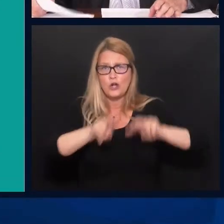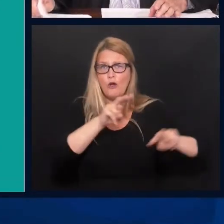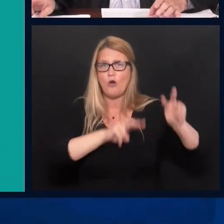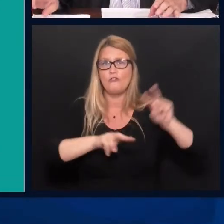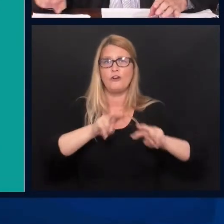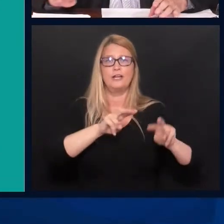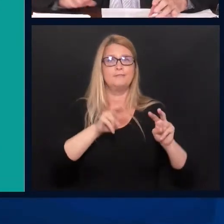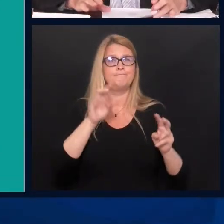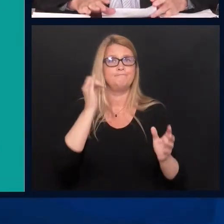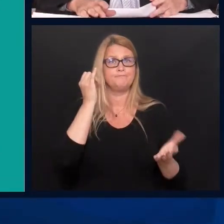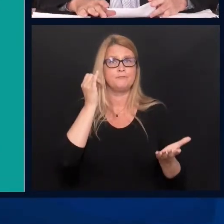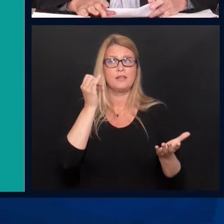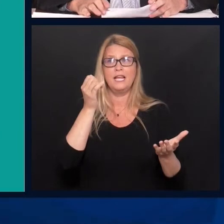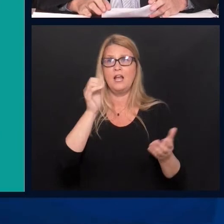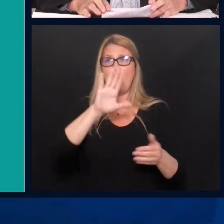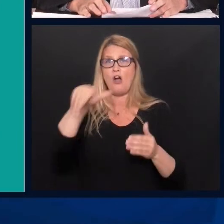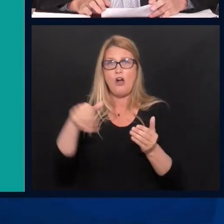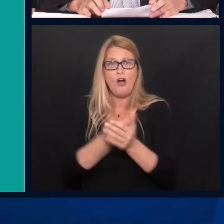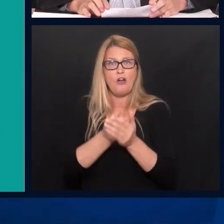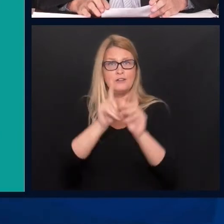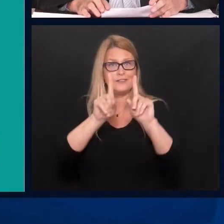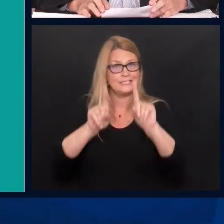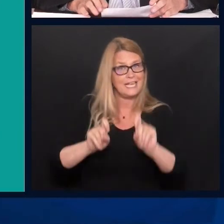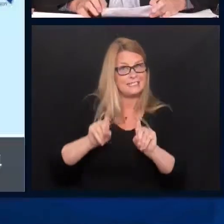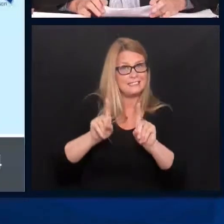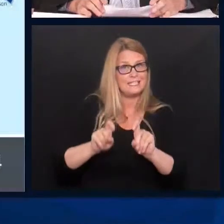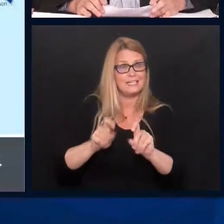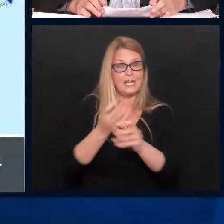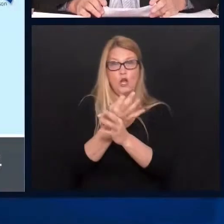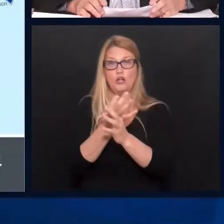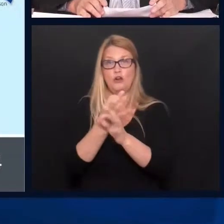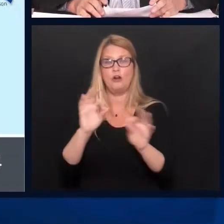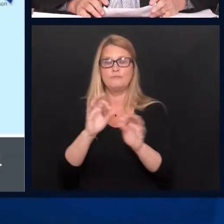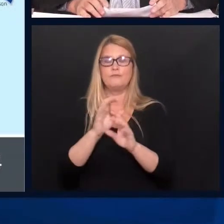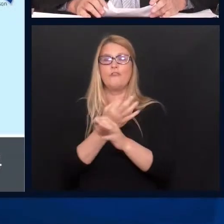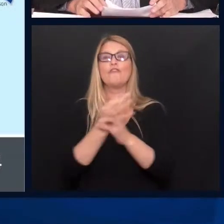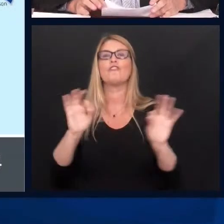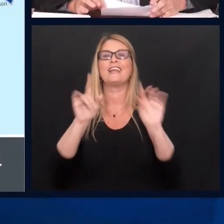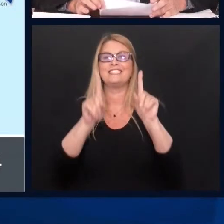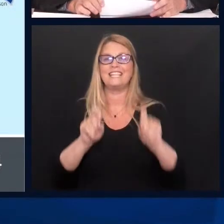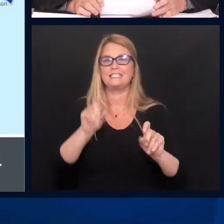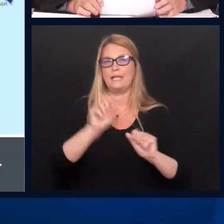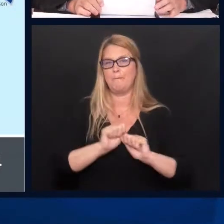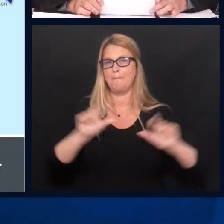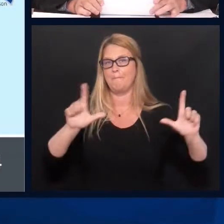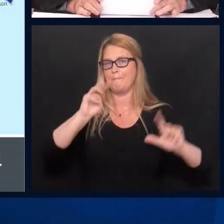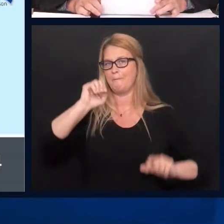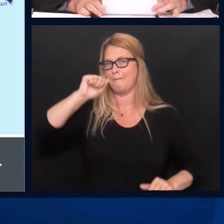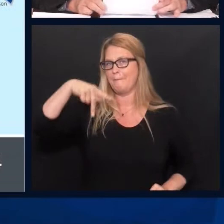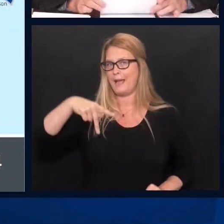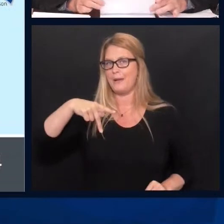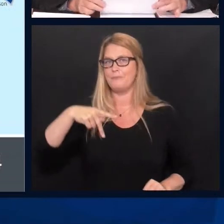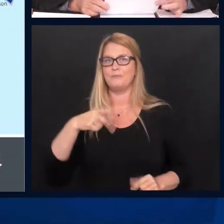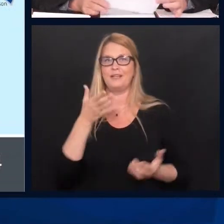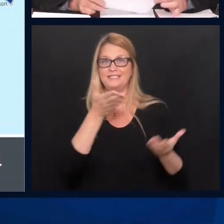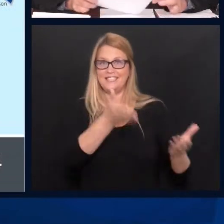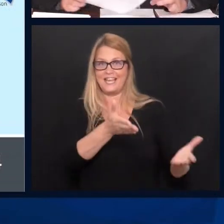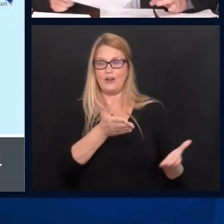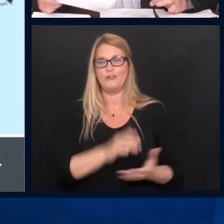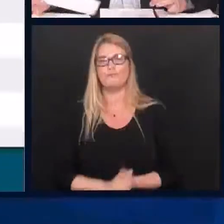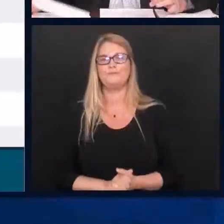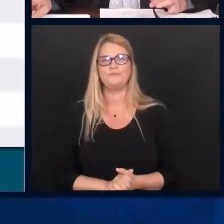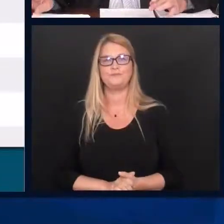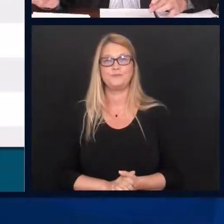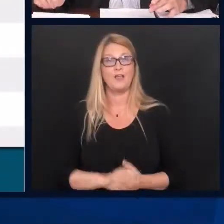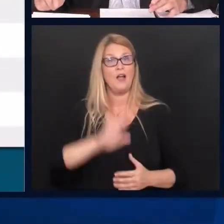from the standpoint of all of our testing and our free map, free testing map and everything. All of our testing is free.